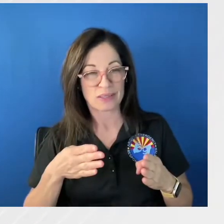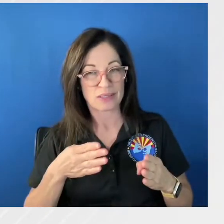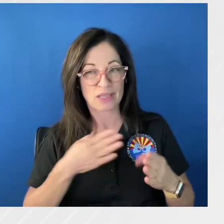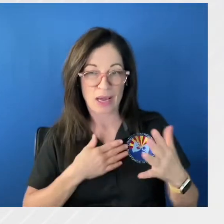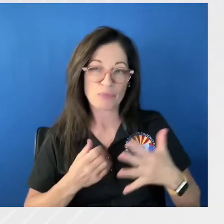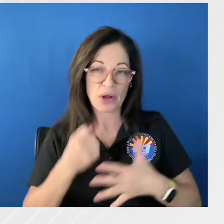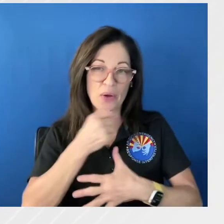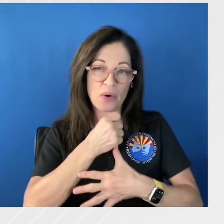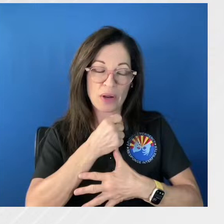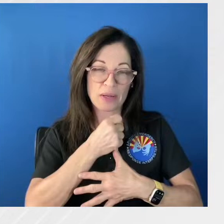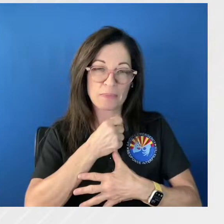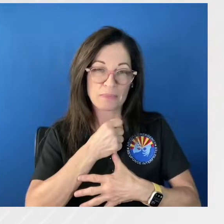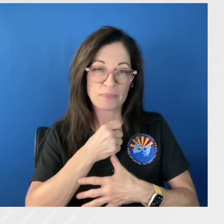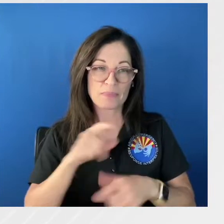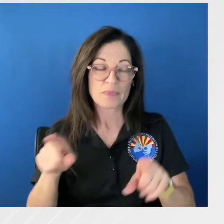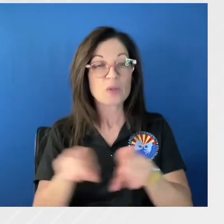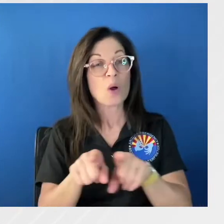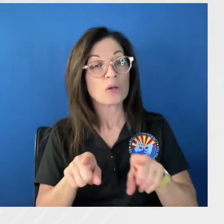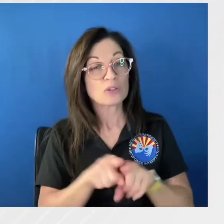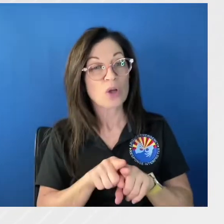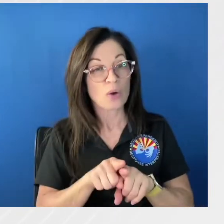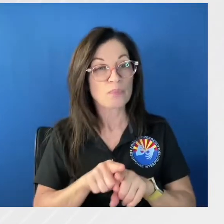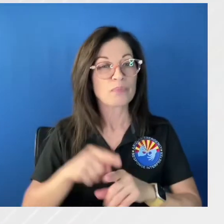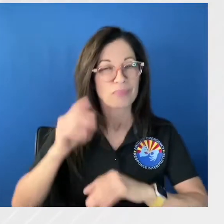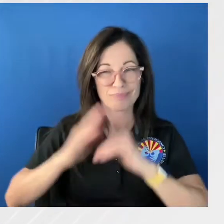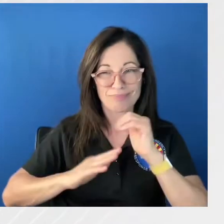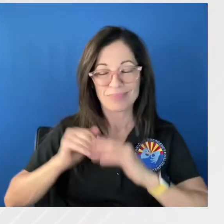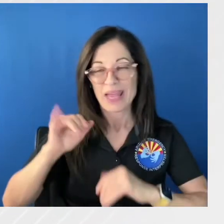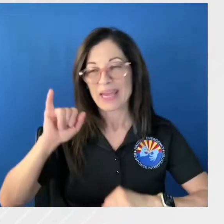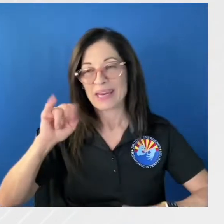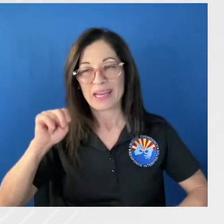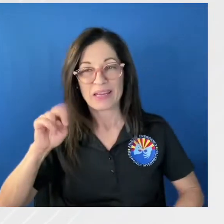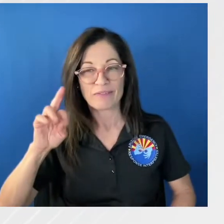it's also infrastructure, right? It's the